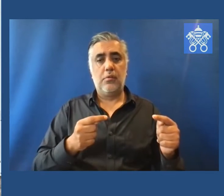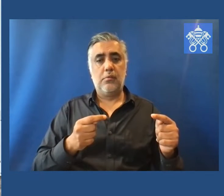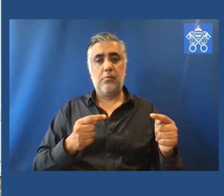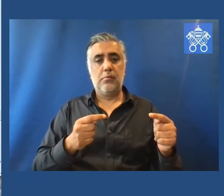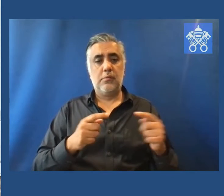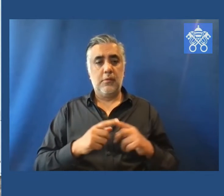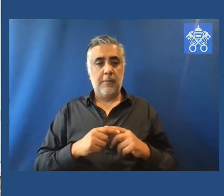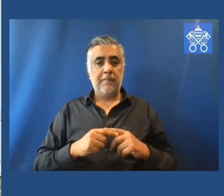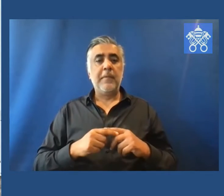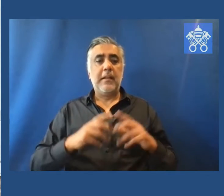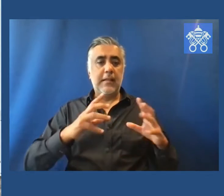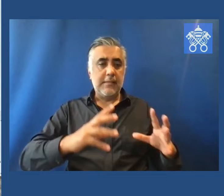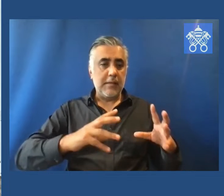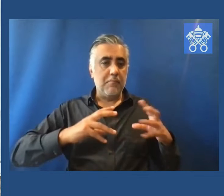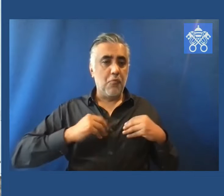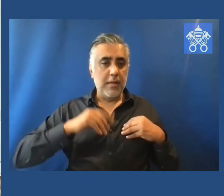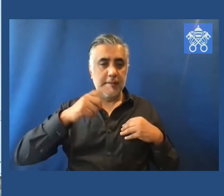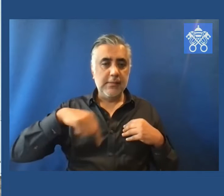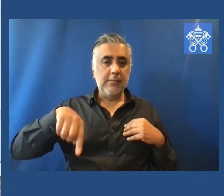suffering, battered people.